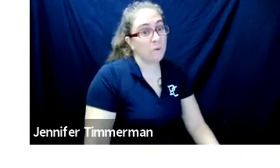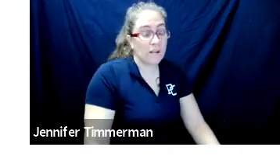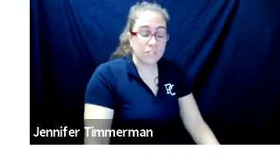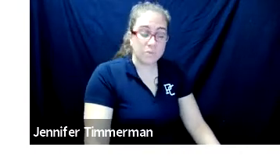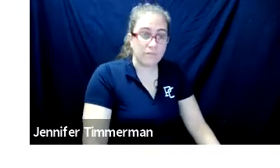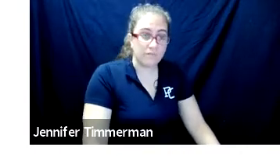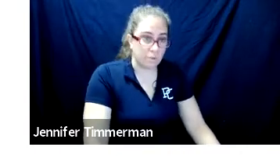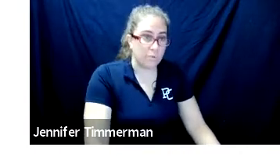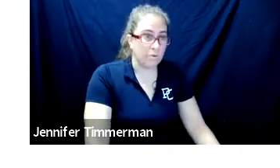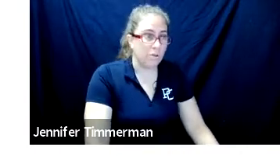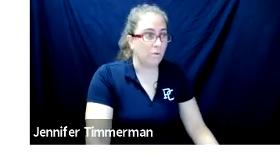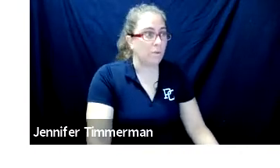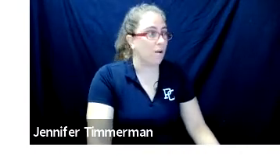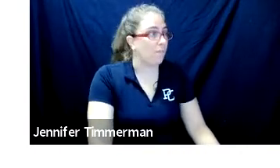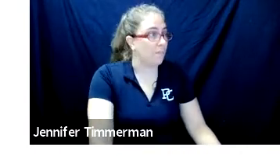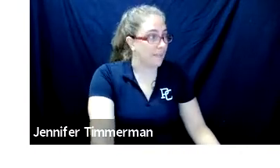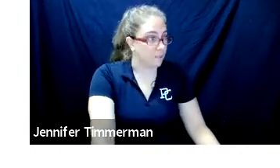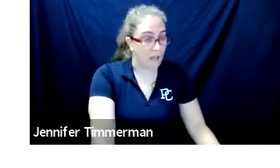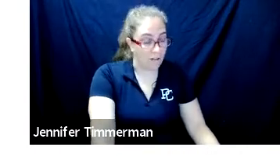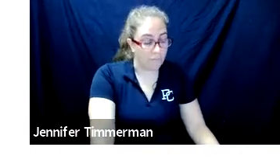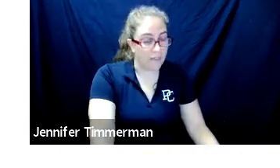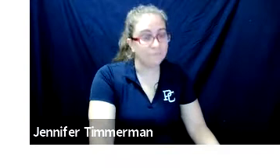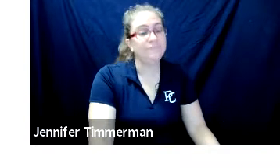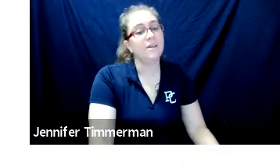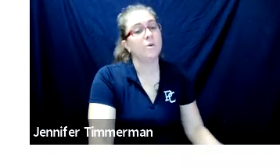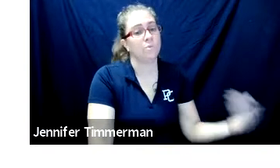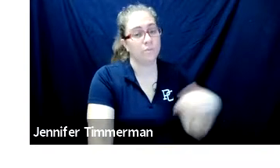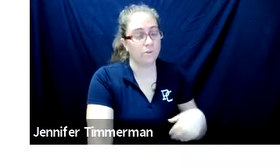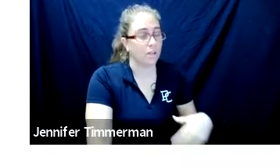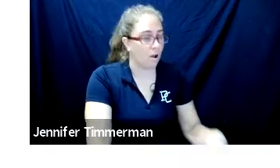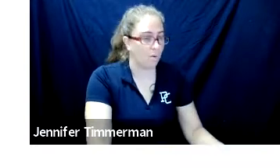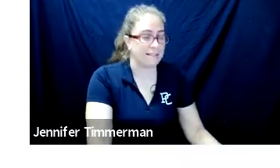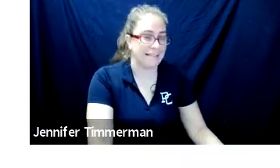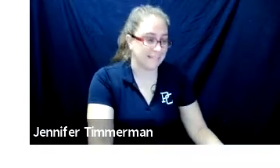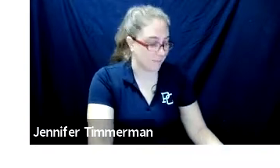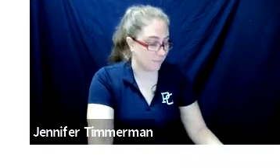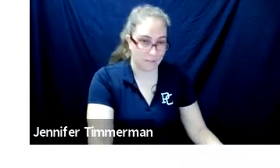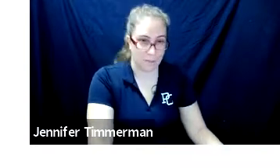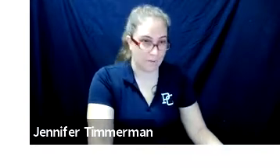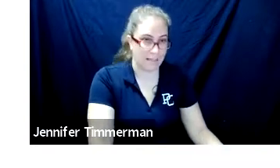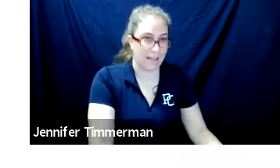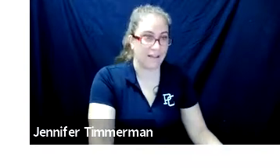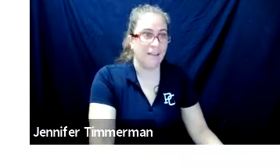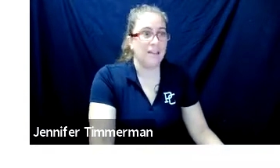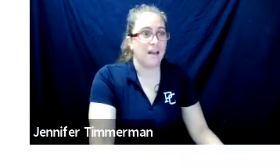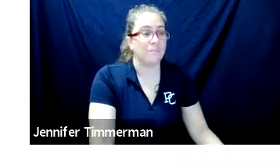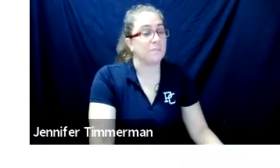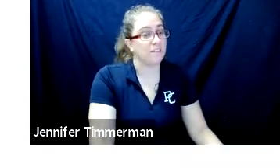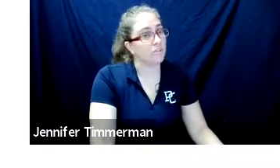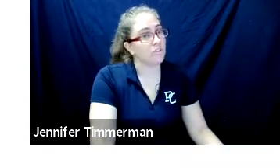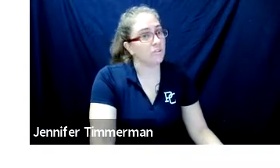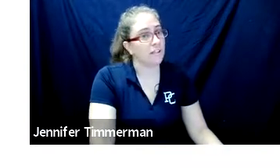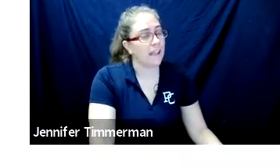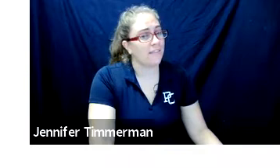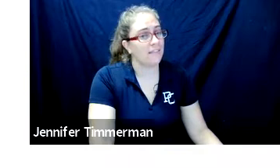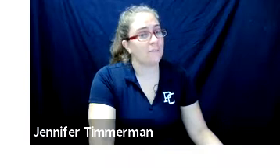you ever want to review what we call the manual alphabet, you can always easily look it up online. Just make